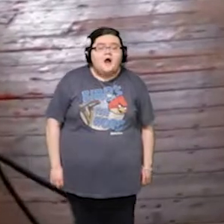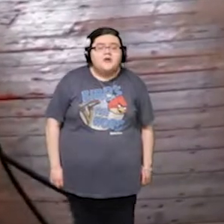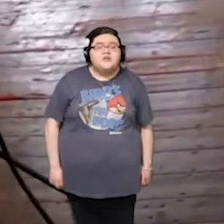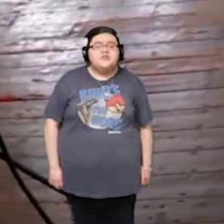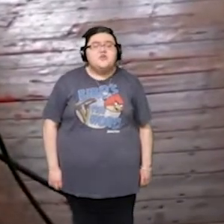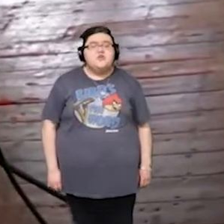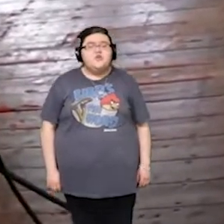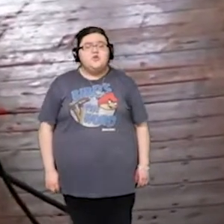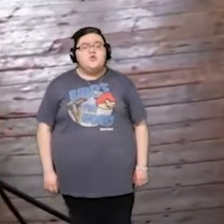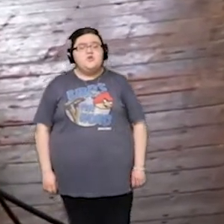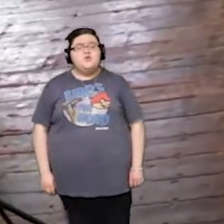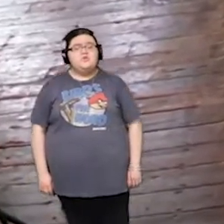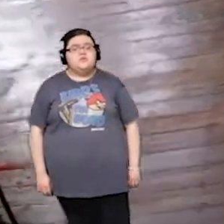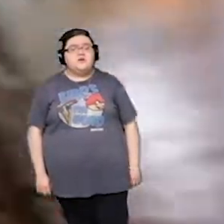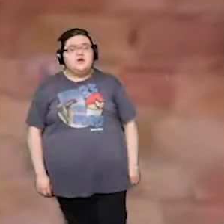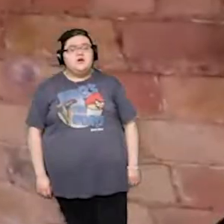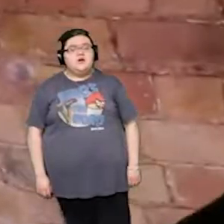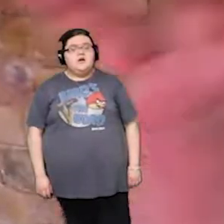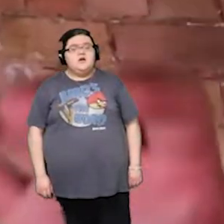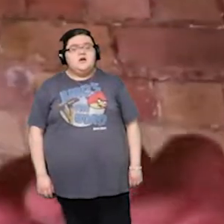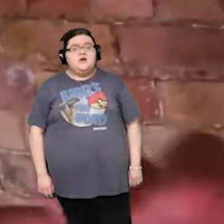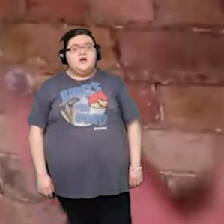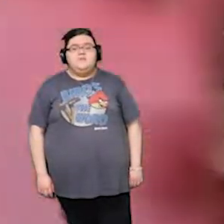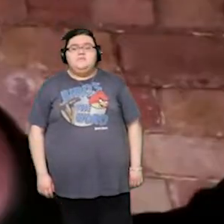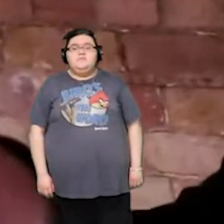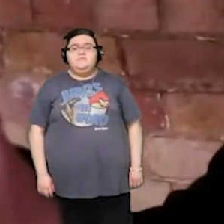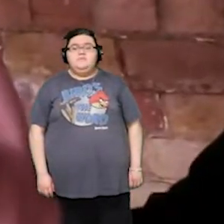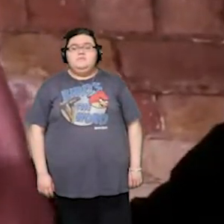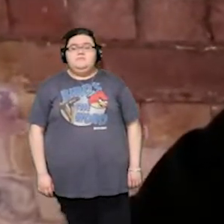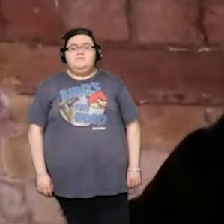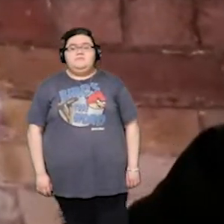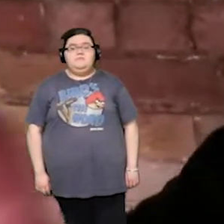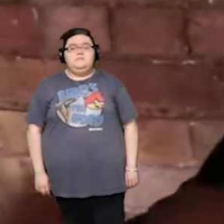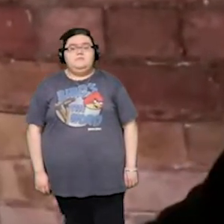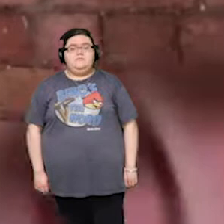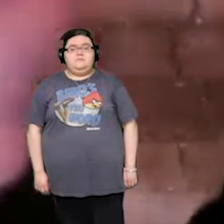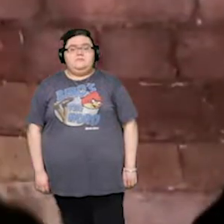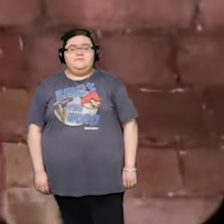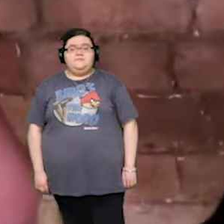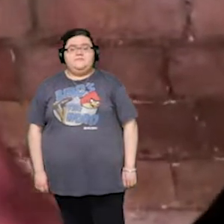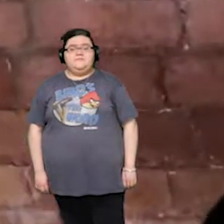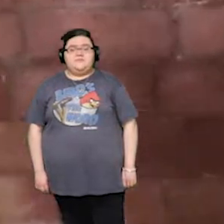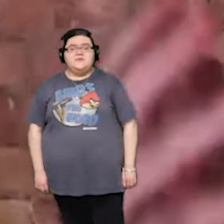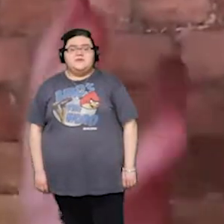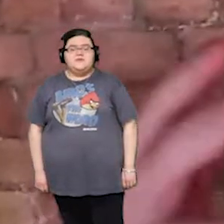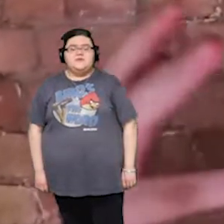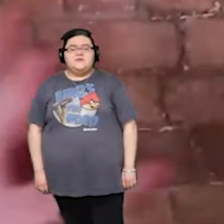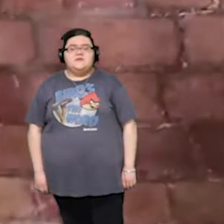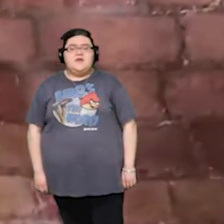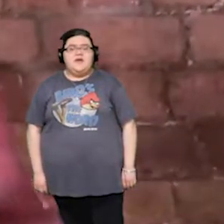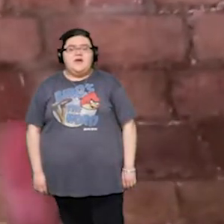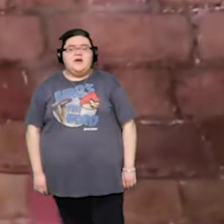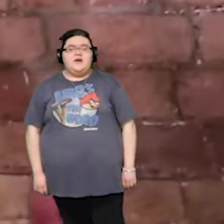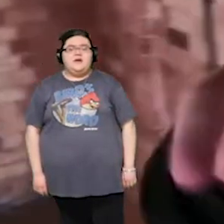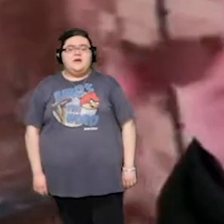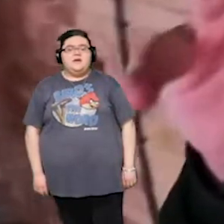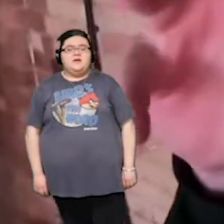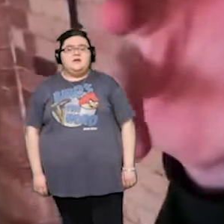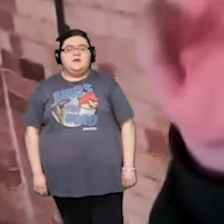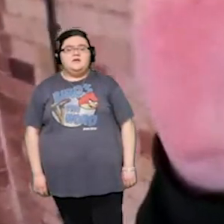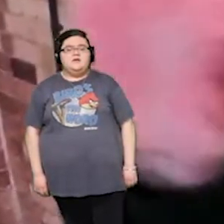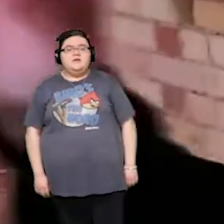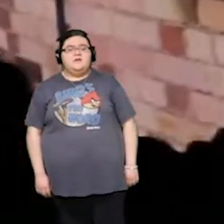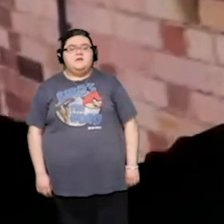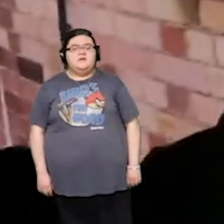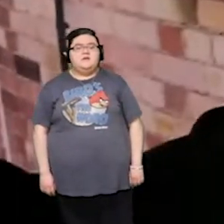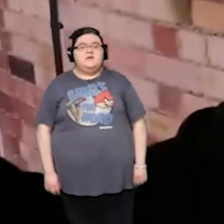particularly attracted me to Dude. The upgrade of this camera. And this feature will mainly shine when it comes to outdoor shoots, stuff like sideband football yeah. stuff. We don't have to deal